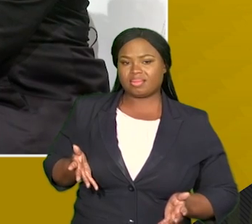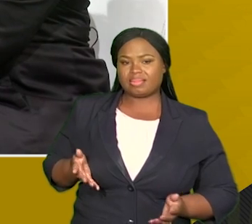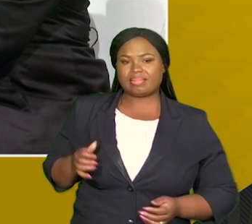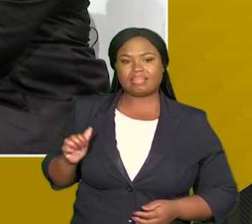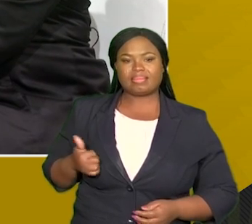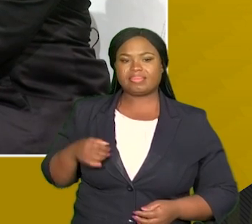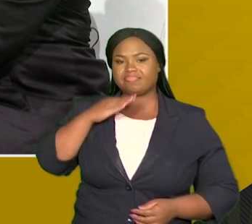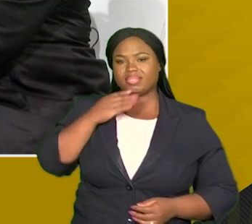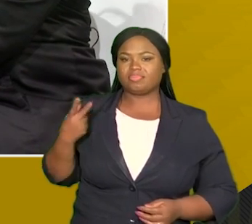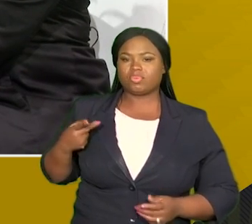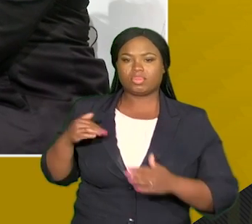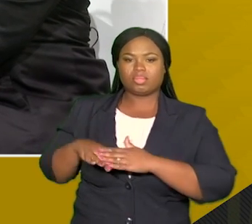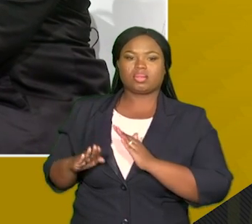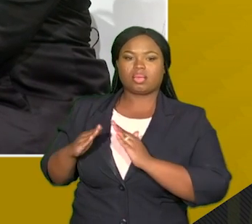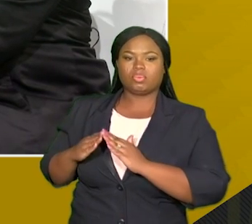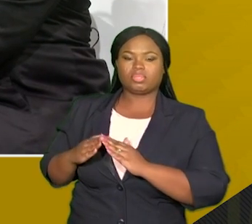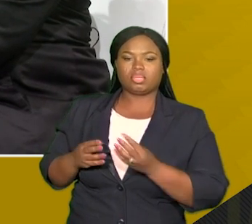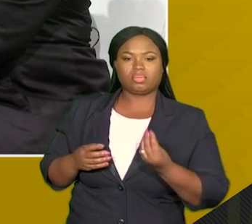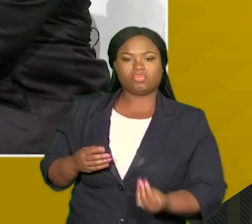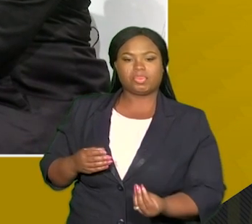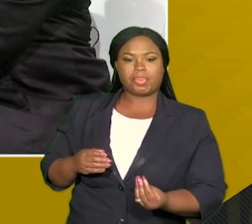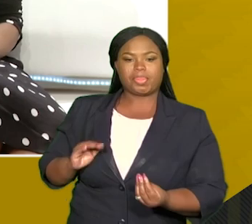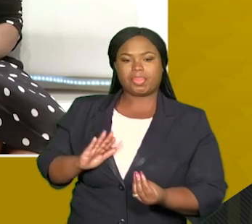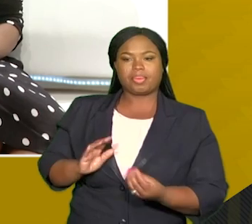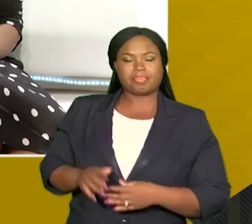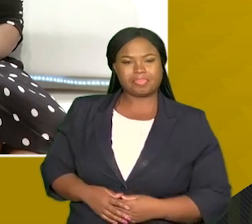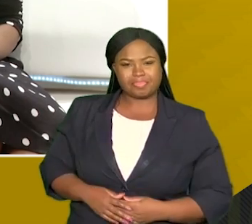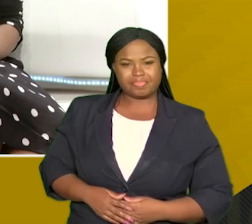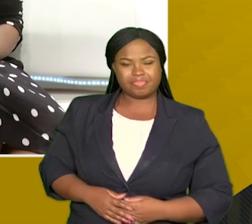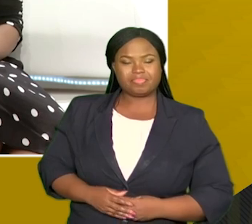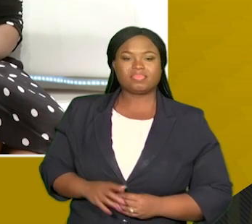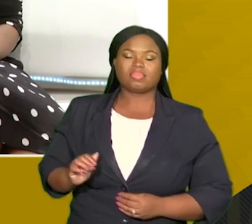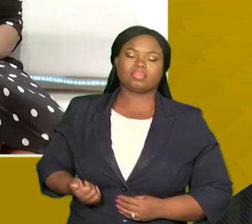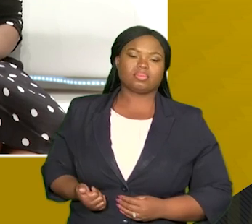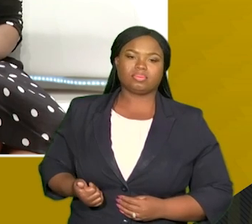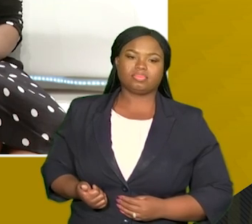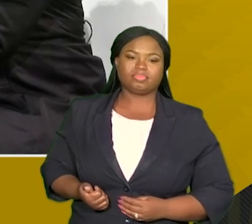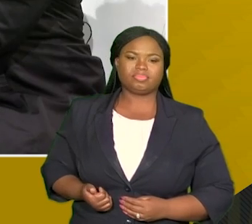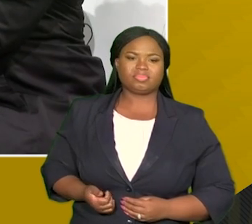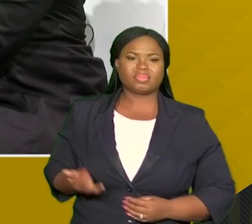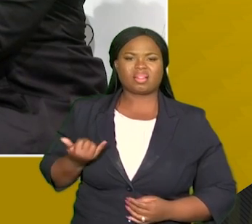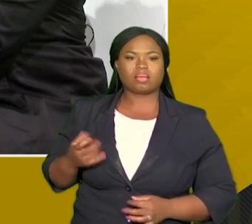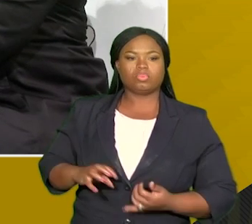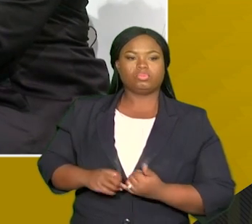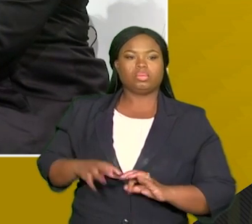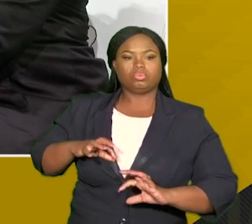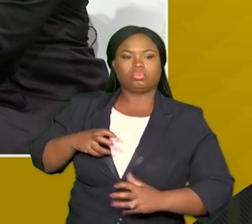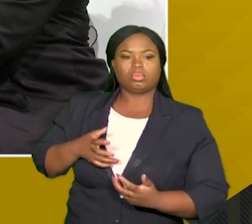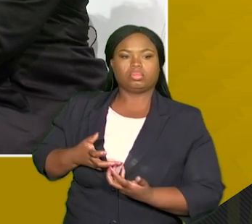it's both of us in the house and the minor child. Yeah. And so we have to, it's like adjusting. We